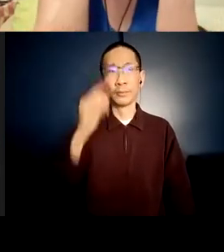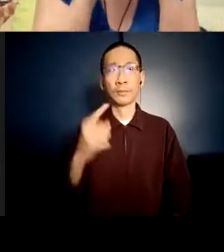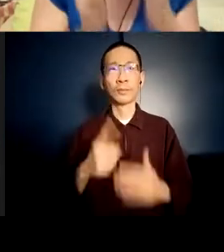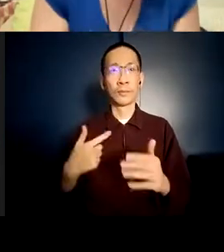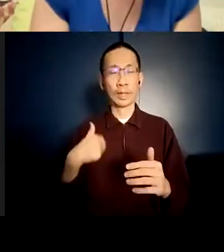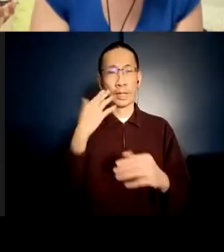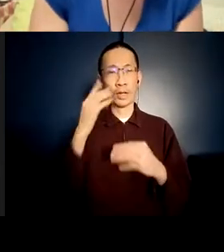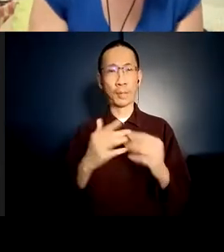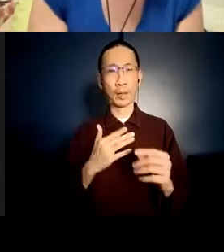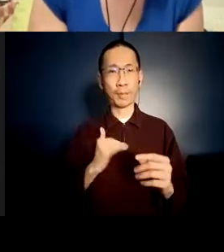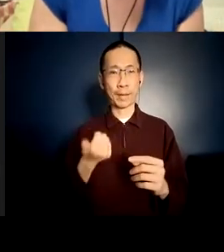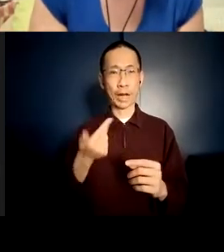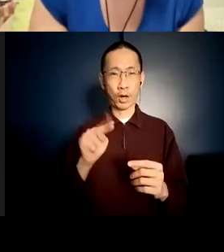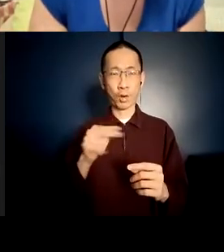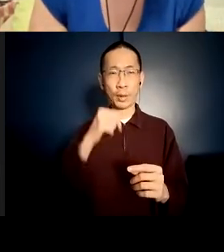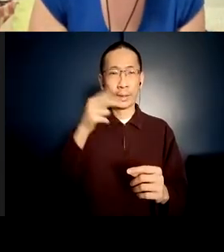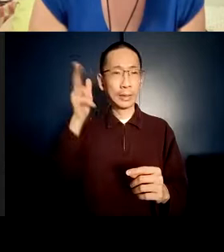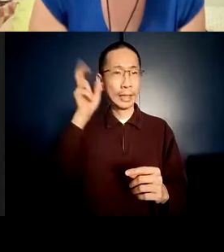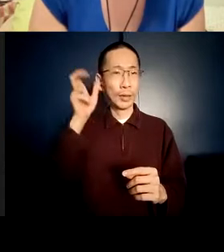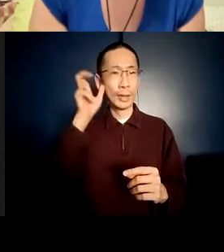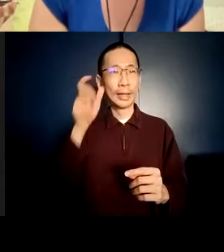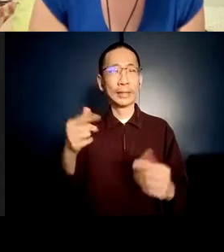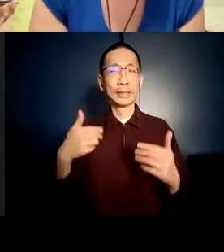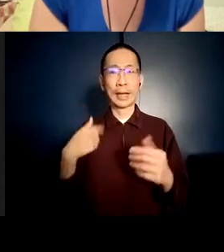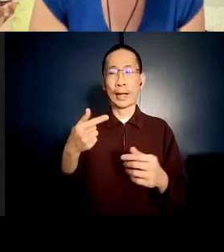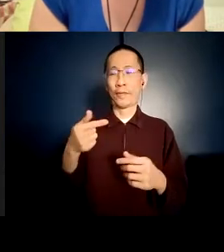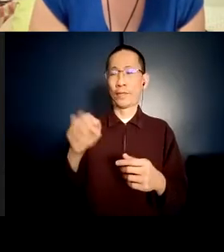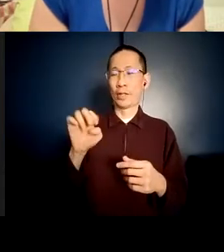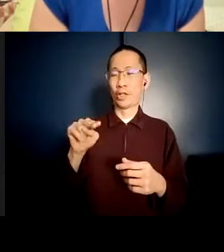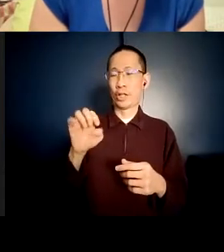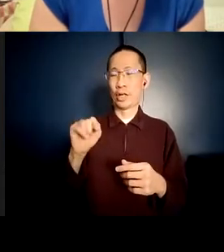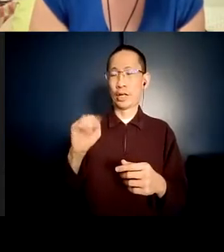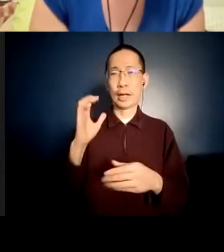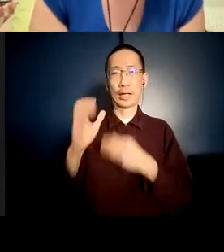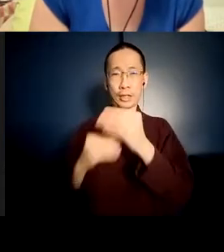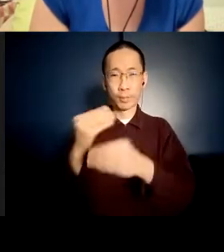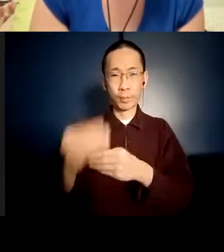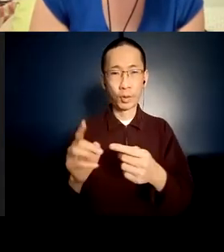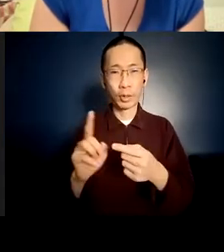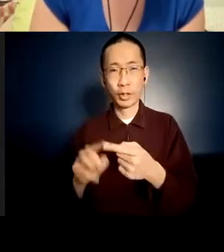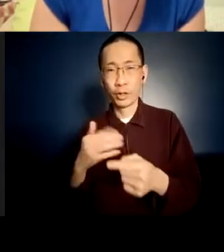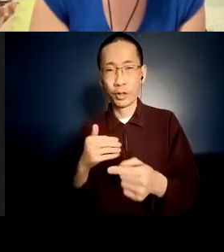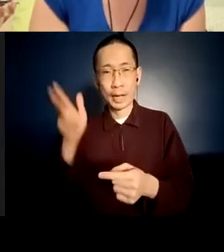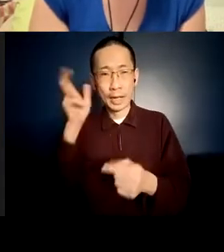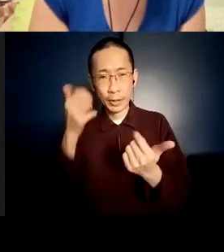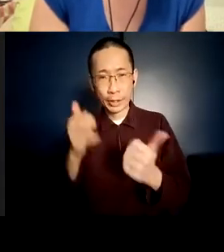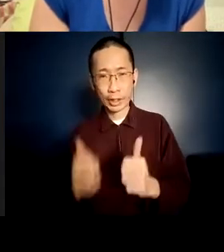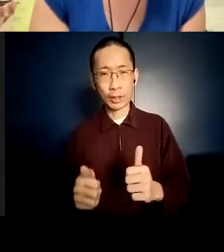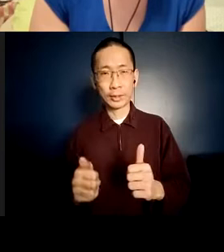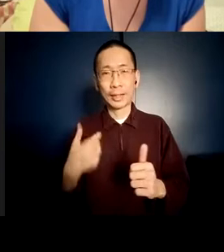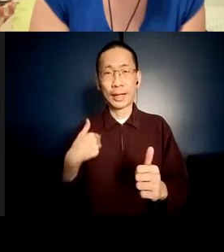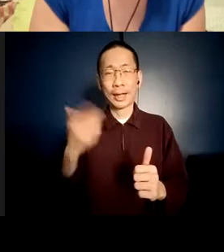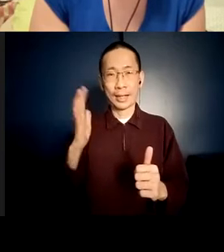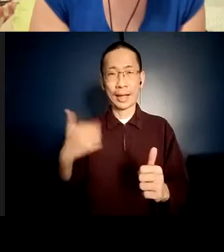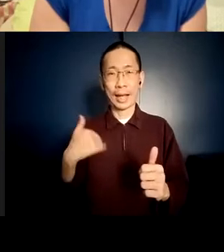my own hearing is that there is a genetic component to my hearing loss. I had